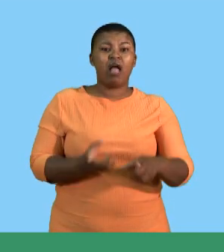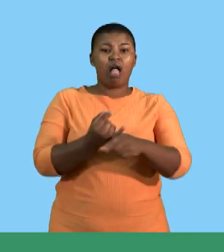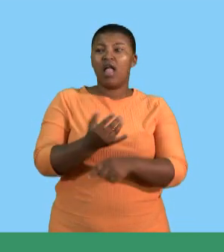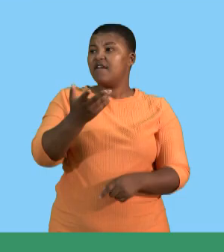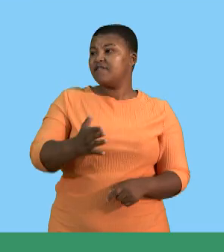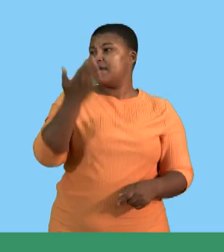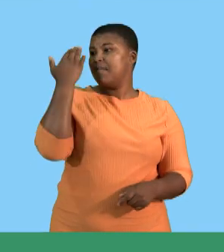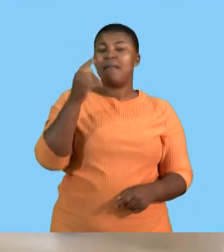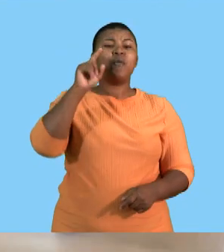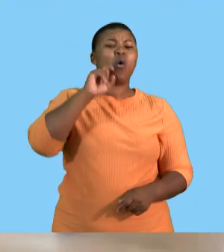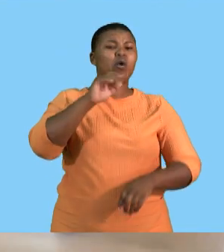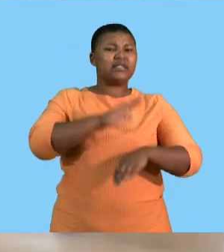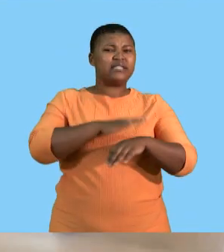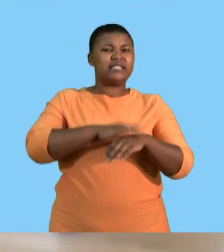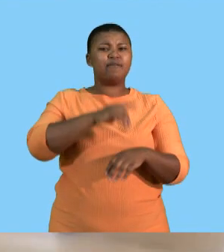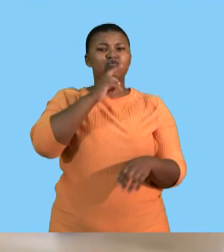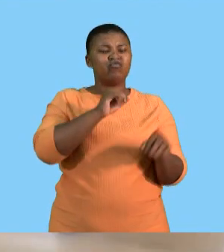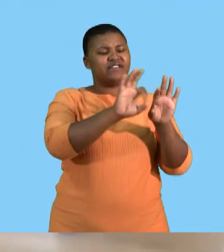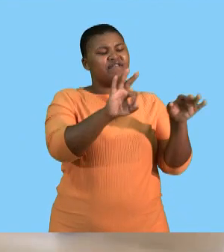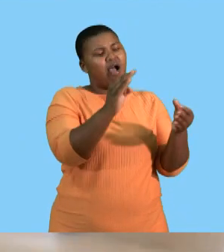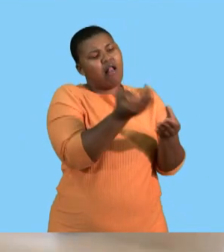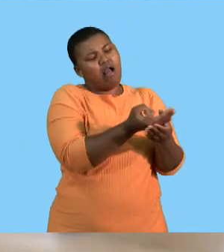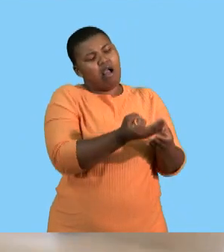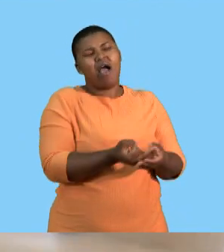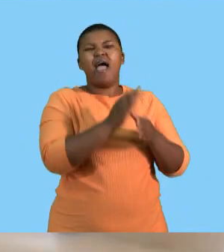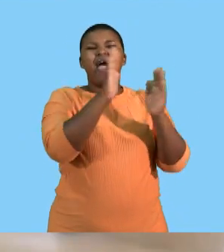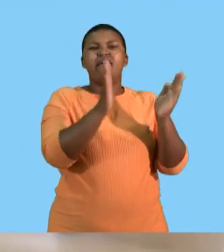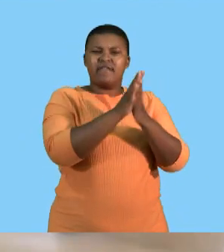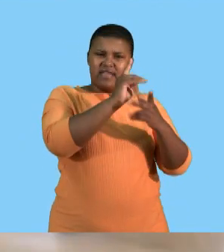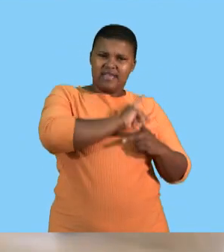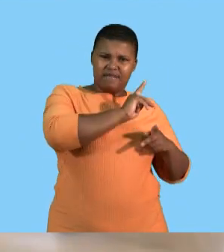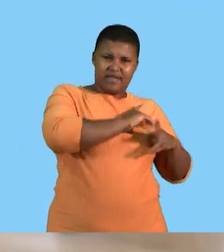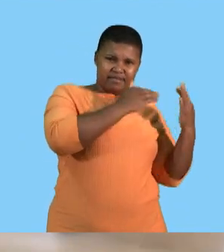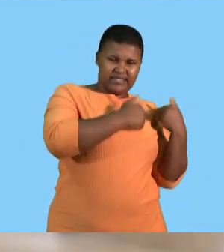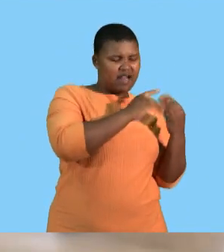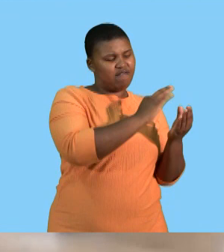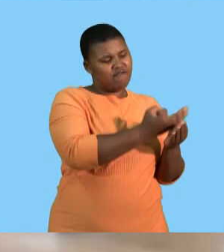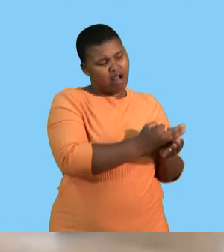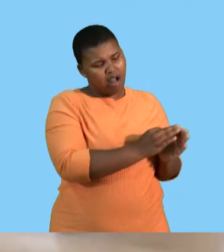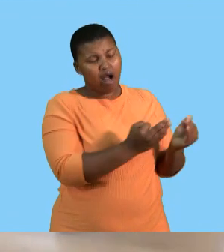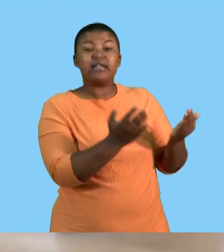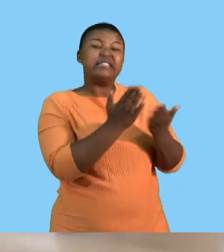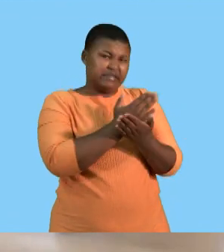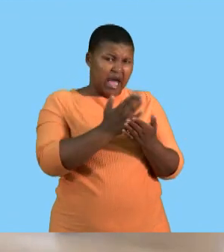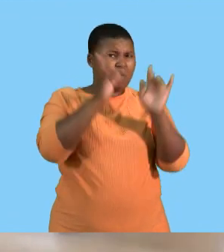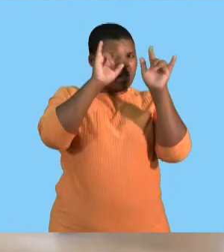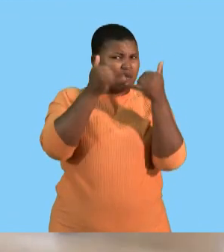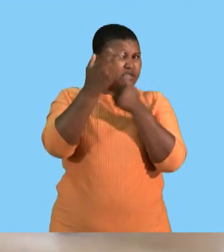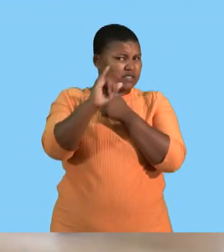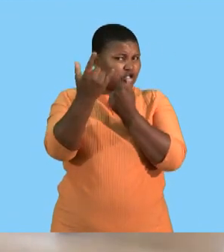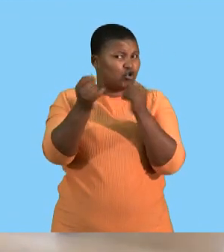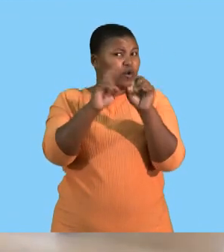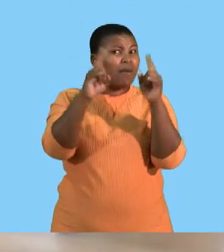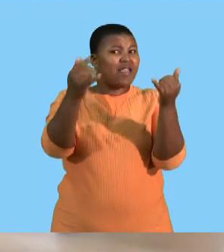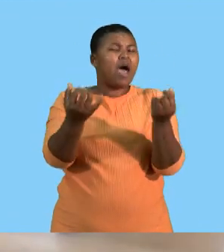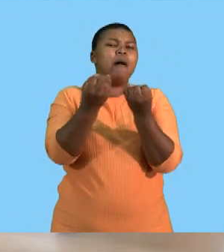for future reference, of course. Now, I referred to this earlier. In the olden days, they used filing